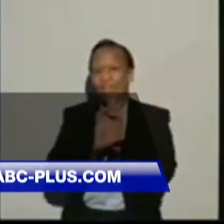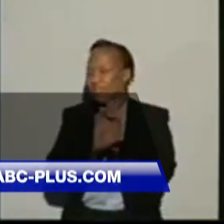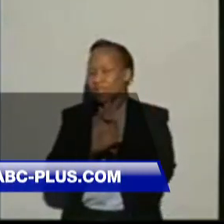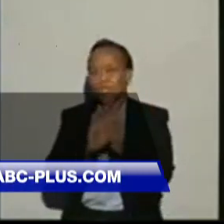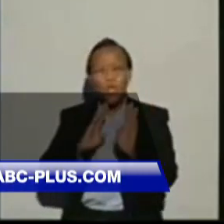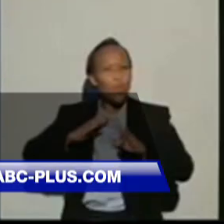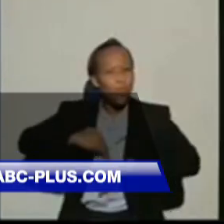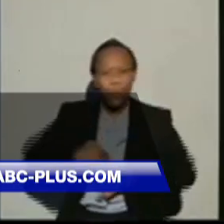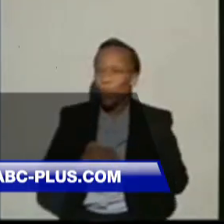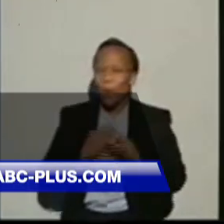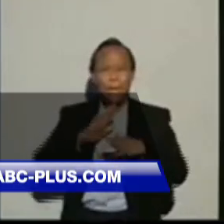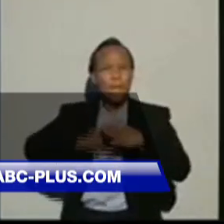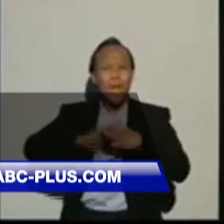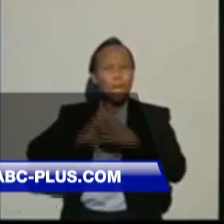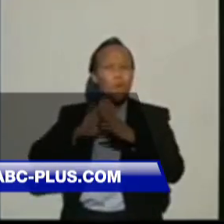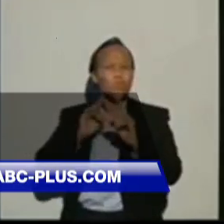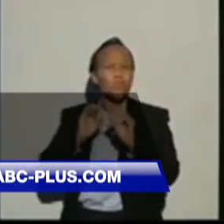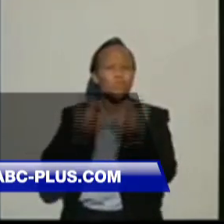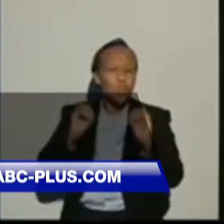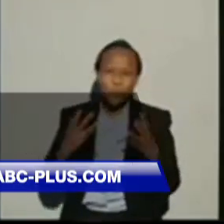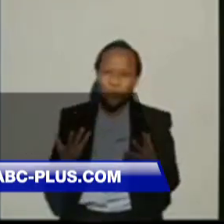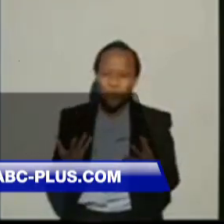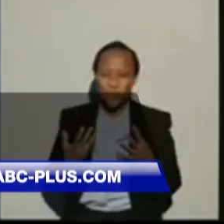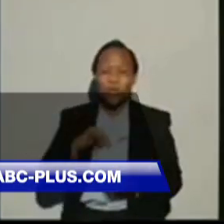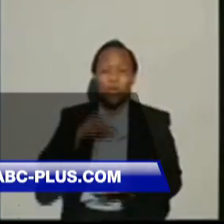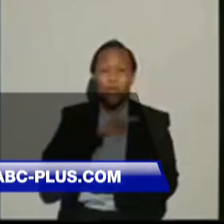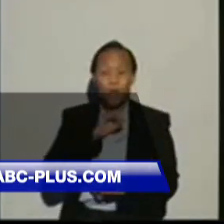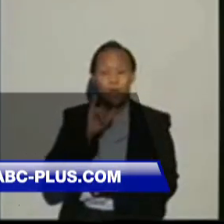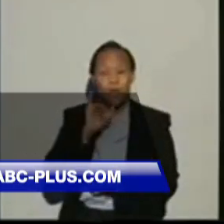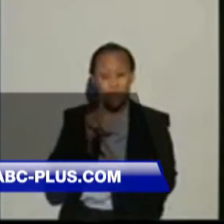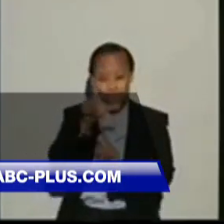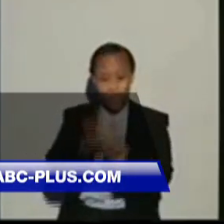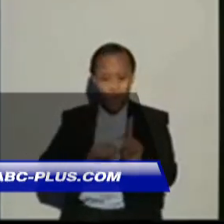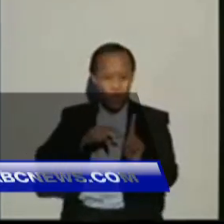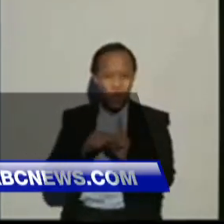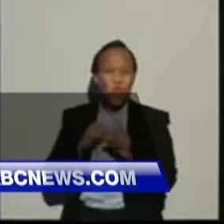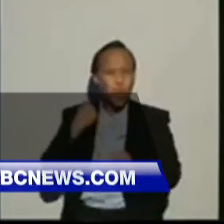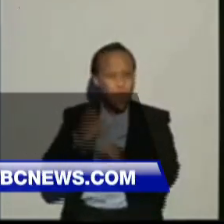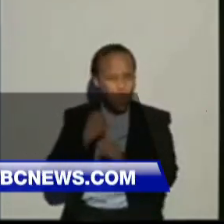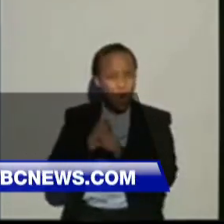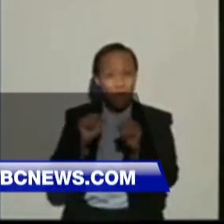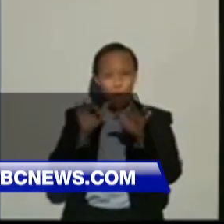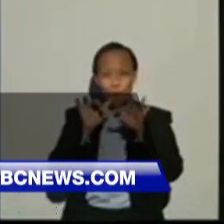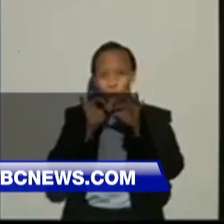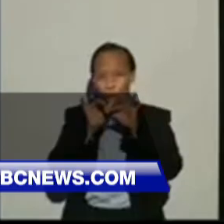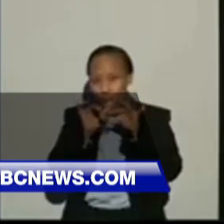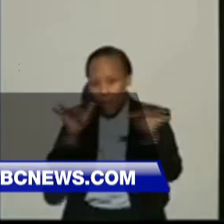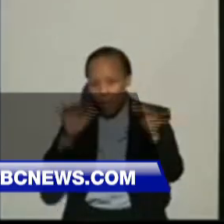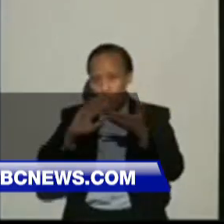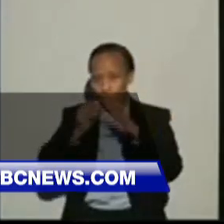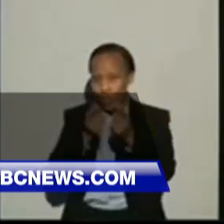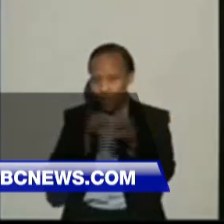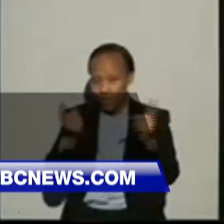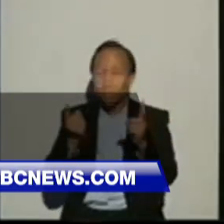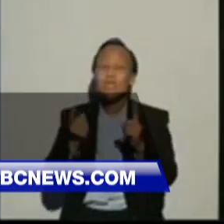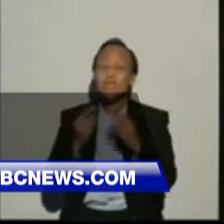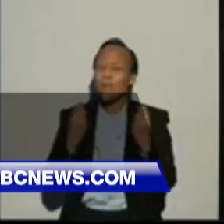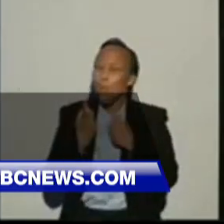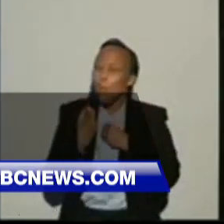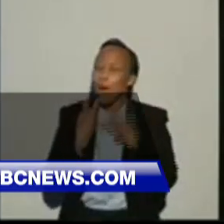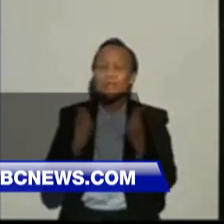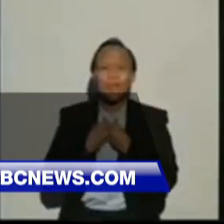sense of purpose. For if you are a public servant, the first thing that drives you, and people say